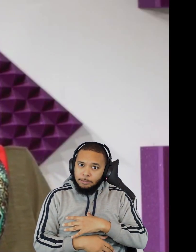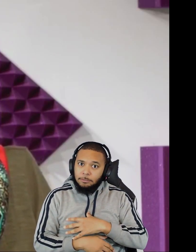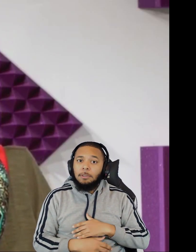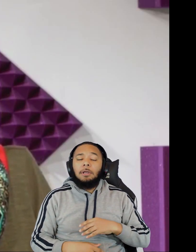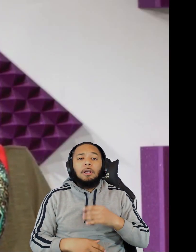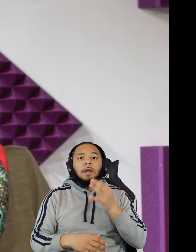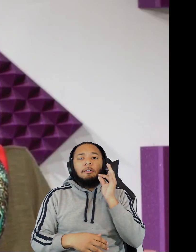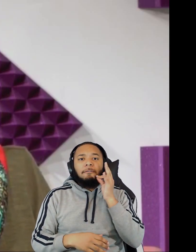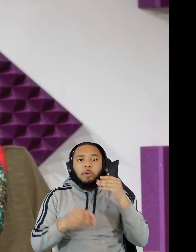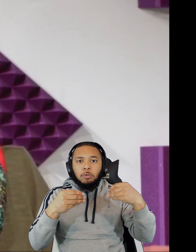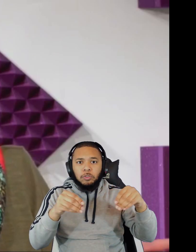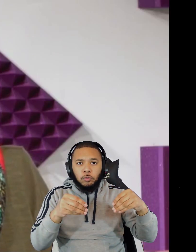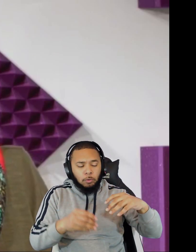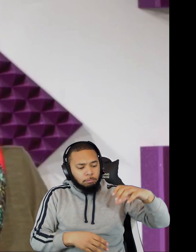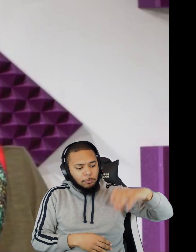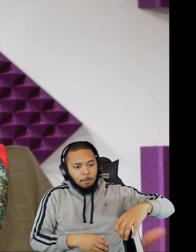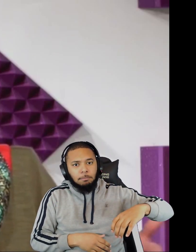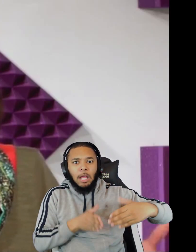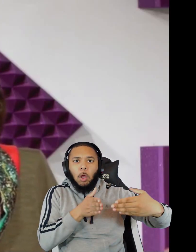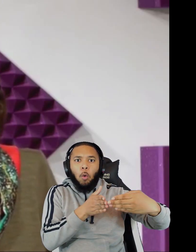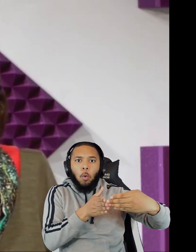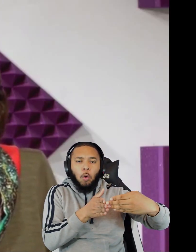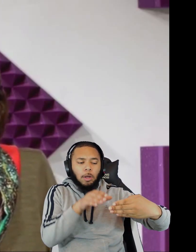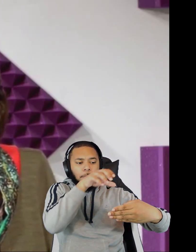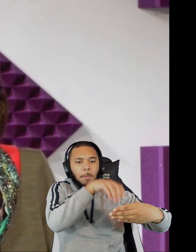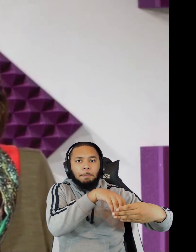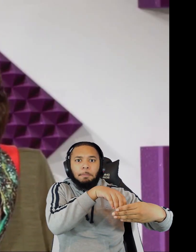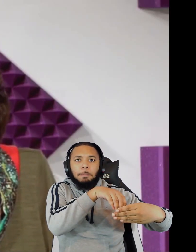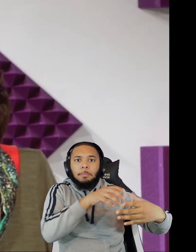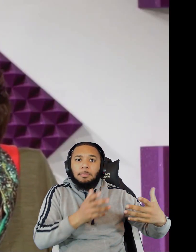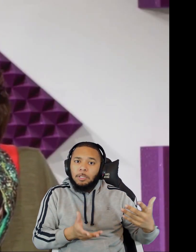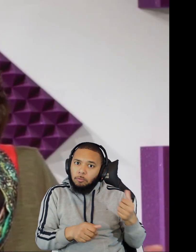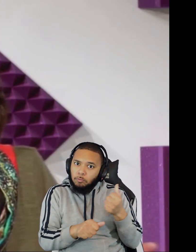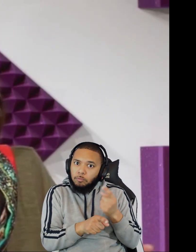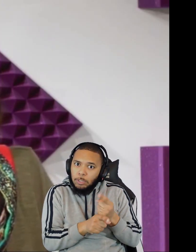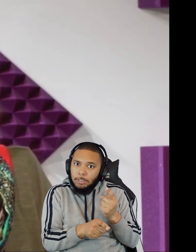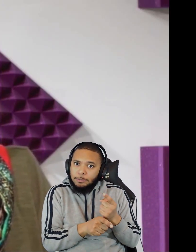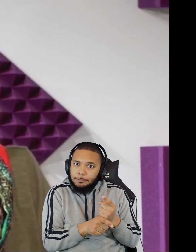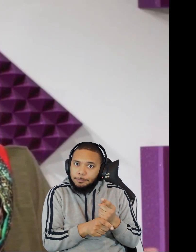corner. Okay, we are on a corner now. We have a fruit stand there, right?